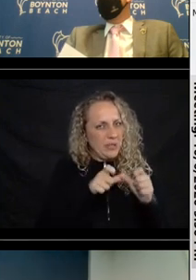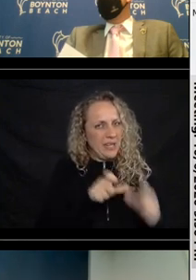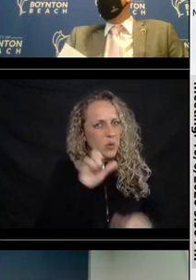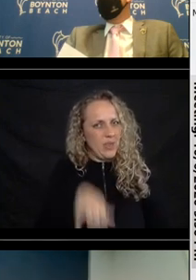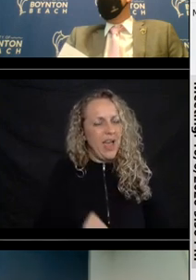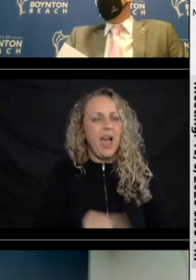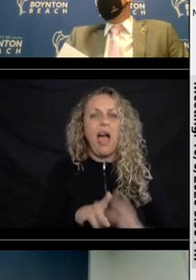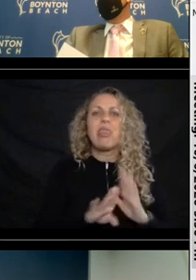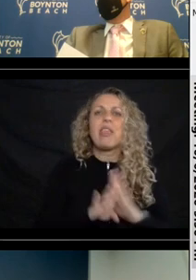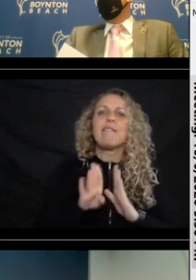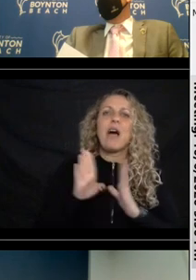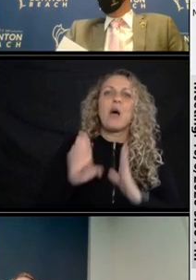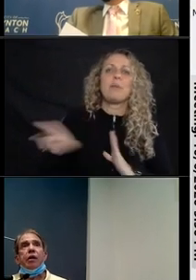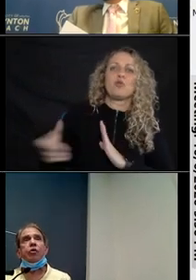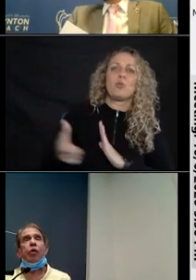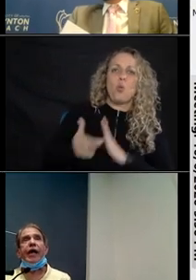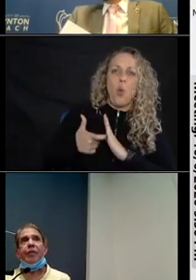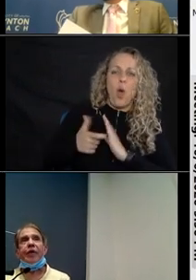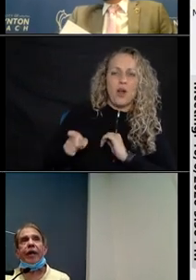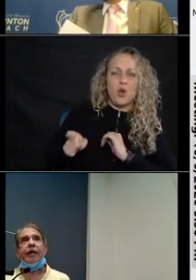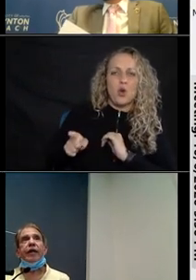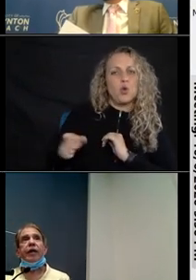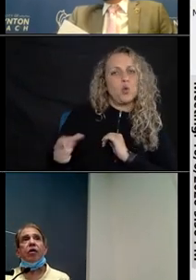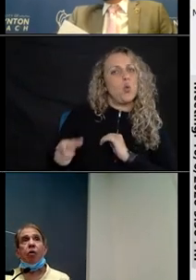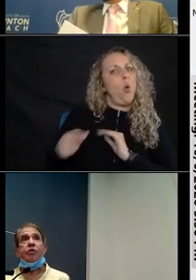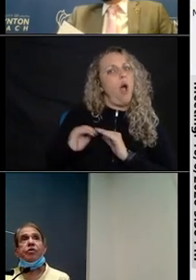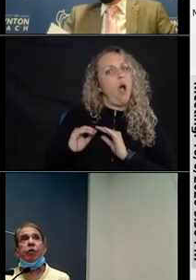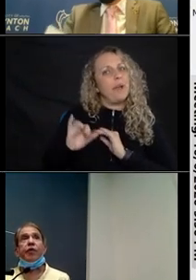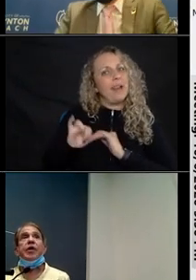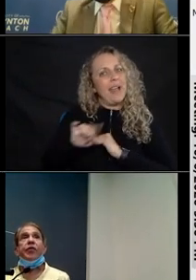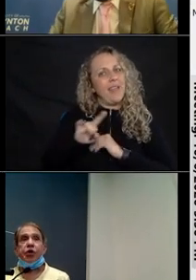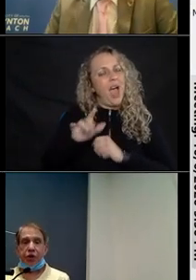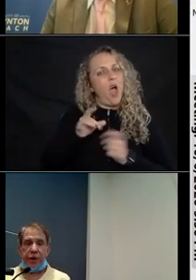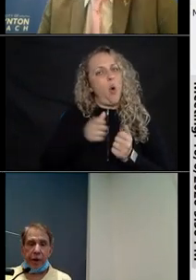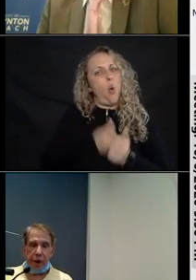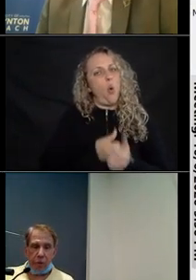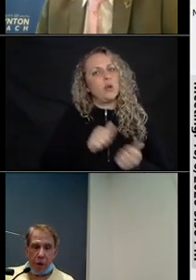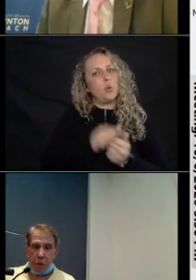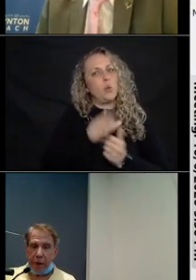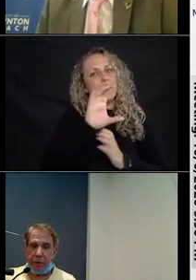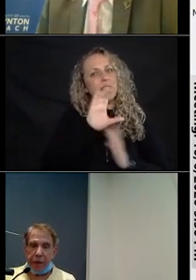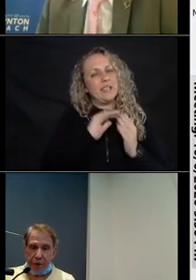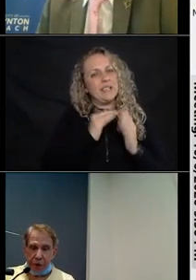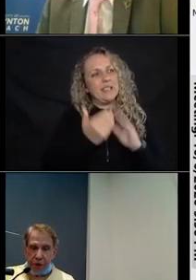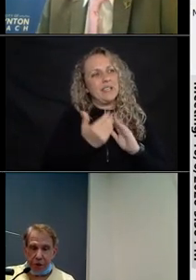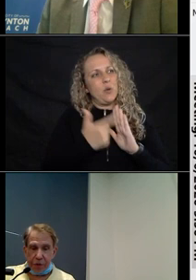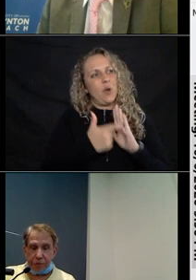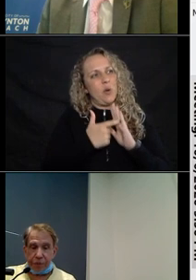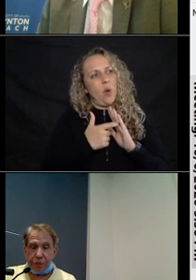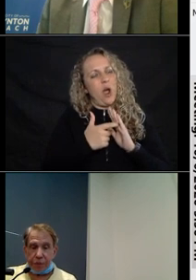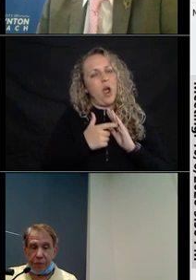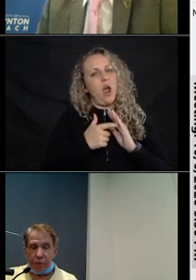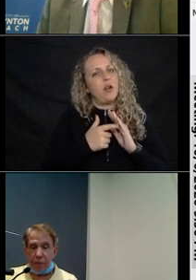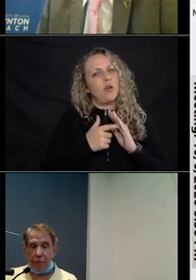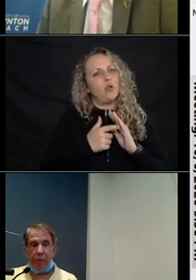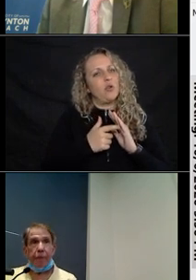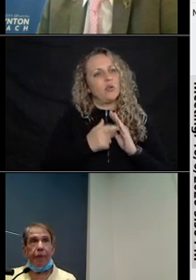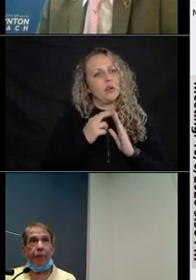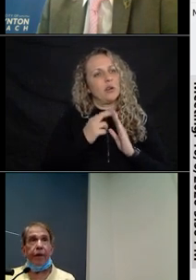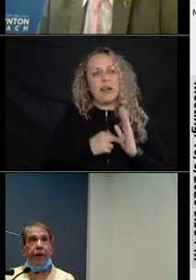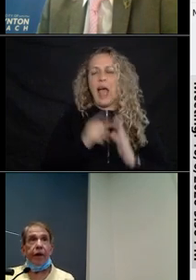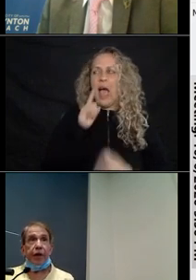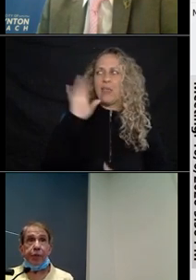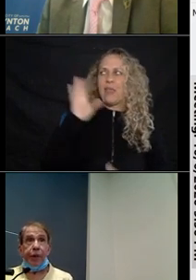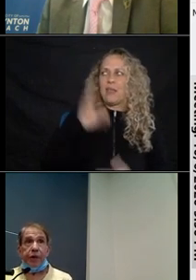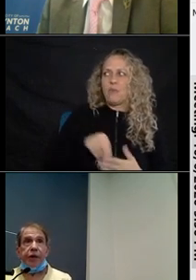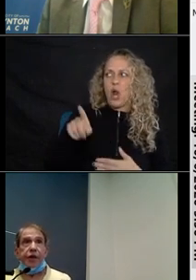the developer should be required to accommodate that in accordance with the city required conditions. I believe that is part of